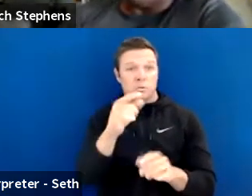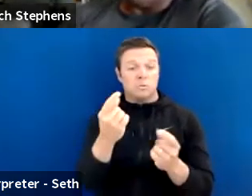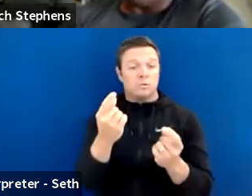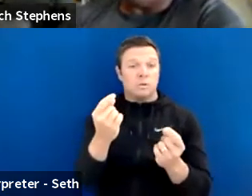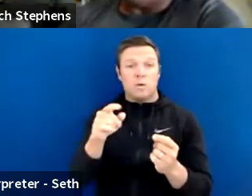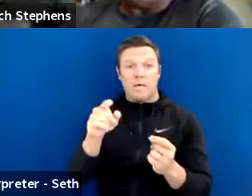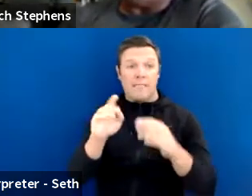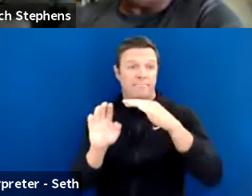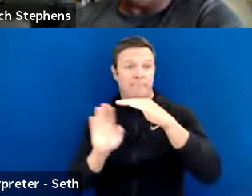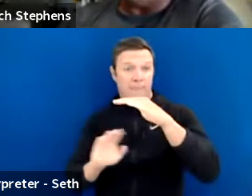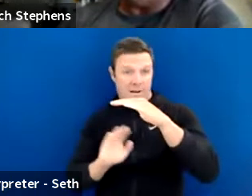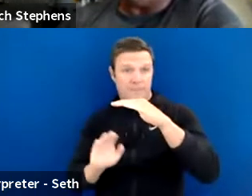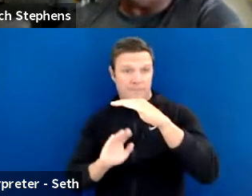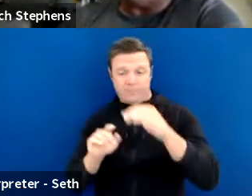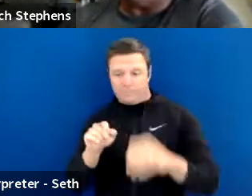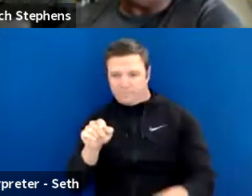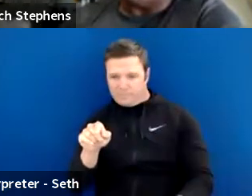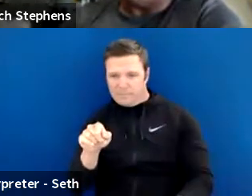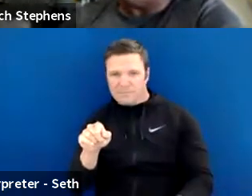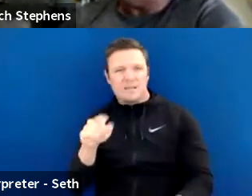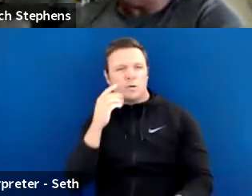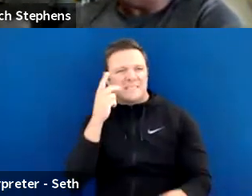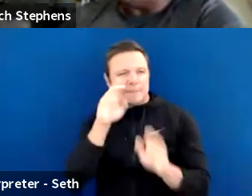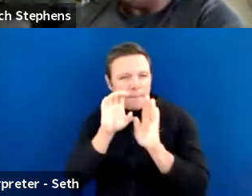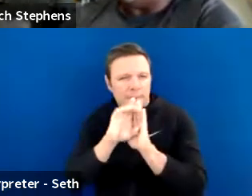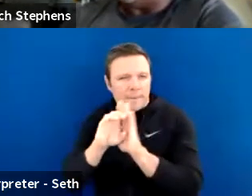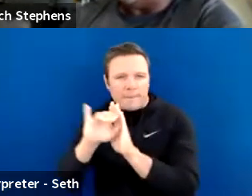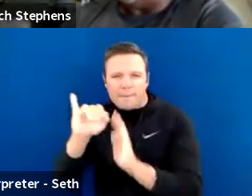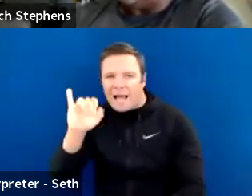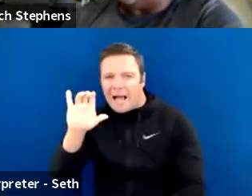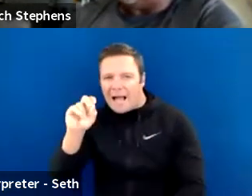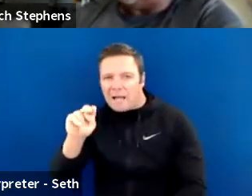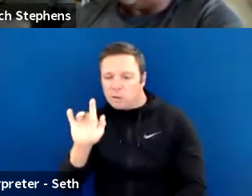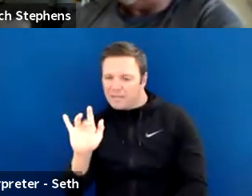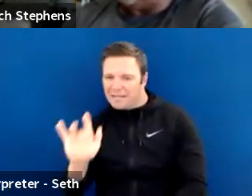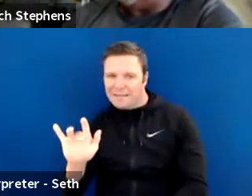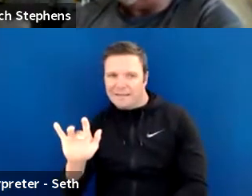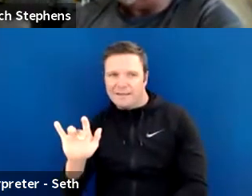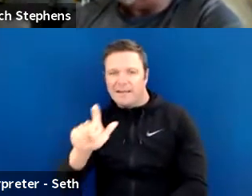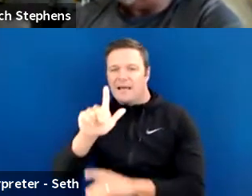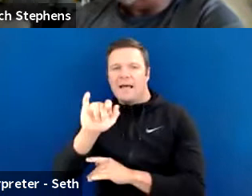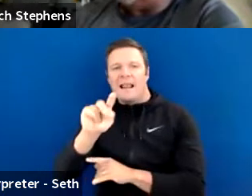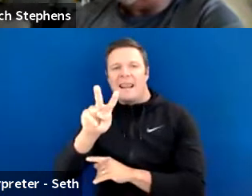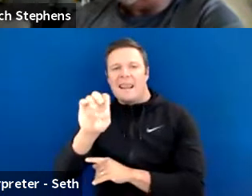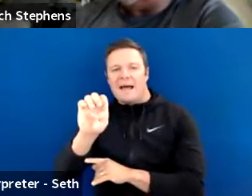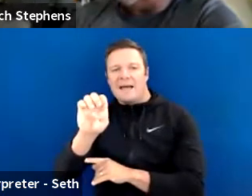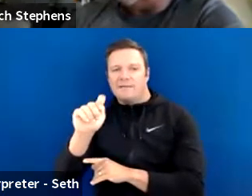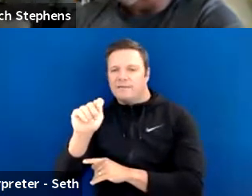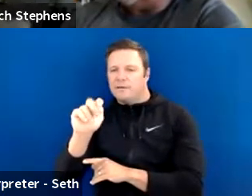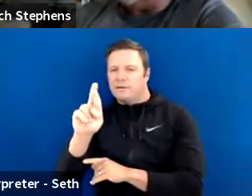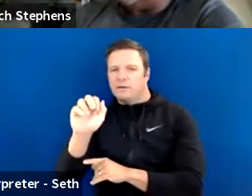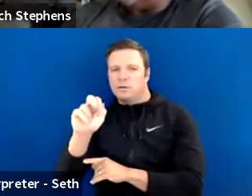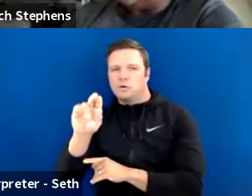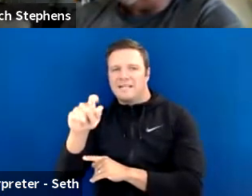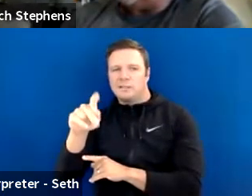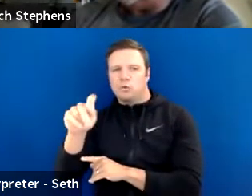the bottom of those icons and you can click live transcript. And when you do that, you'll